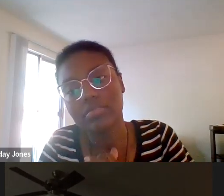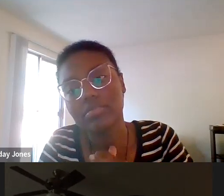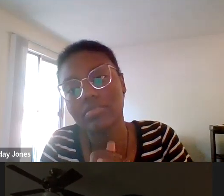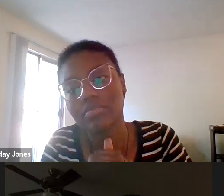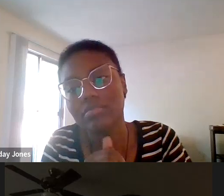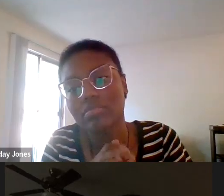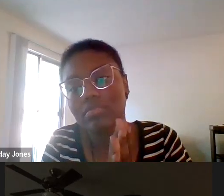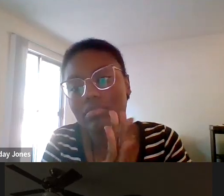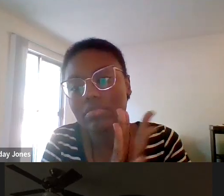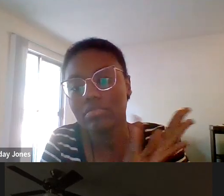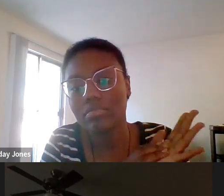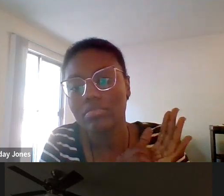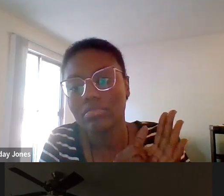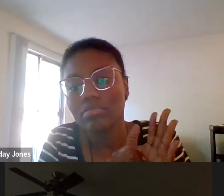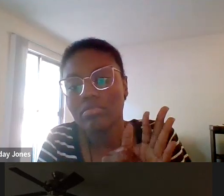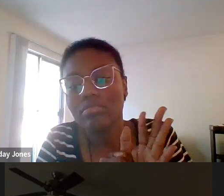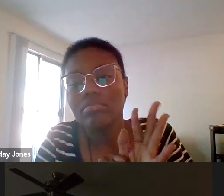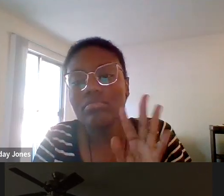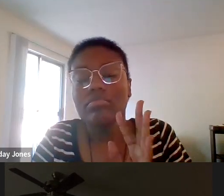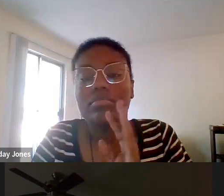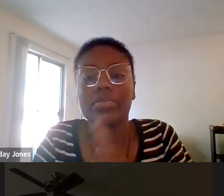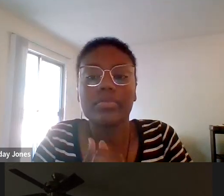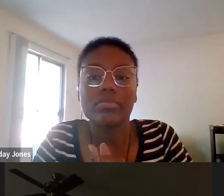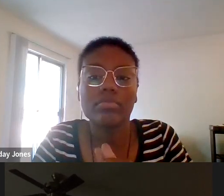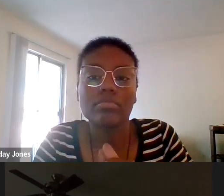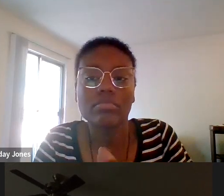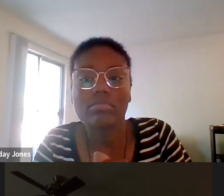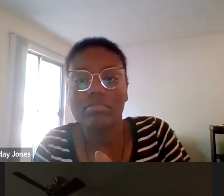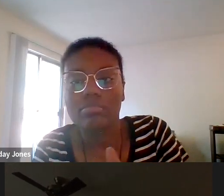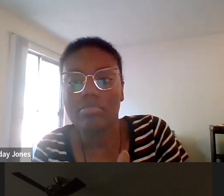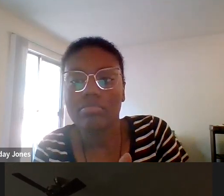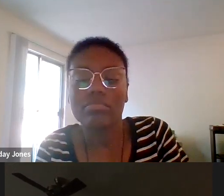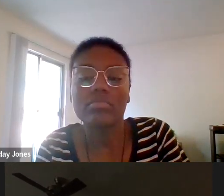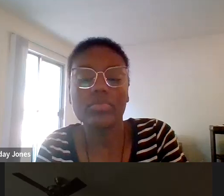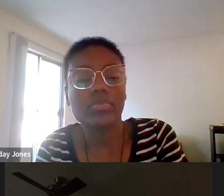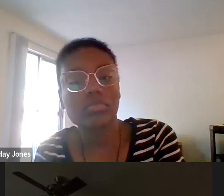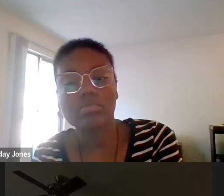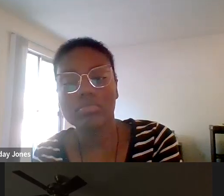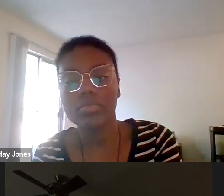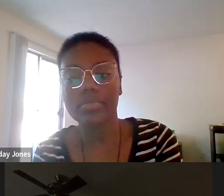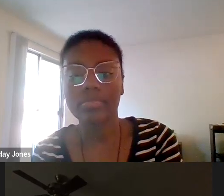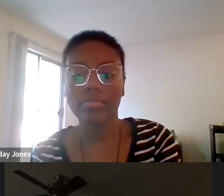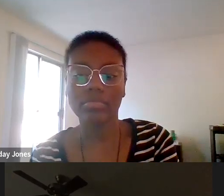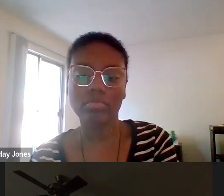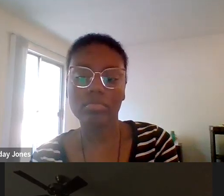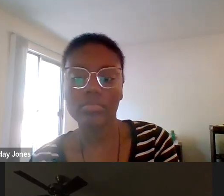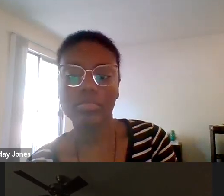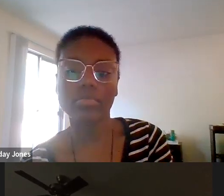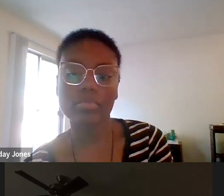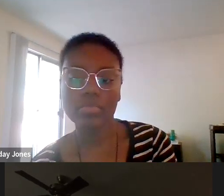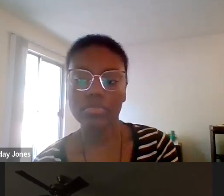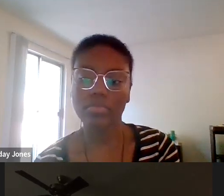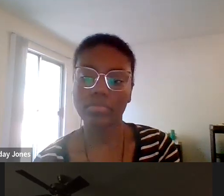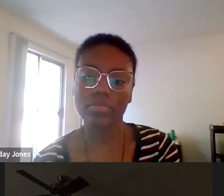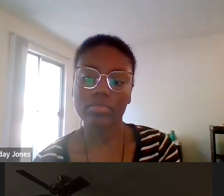shared barriers that we all face. I know just yesterday, our lead independent living specialist, or our director of IL